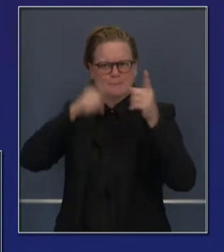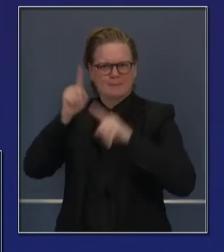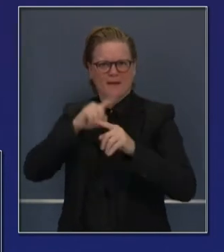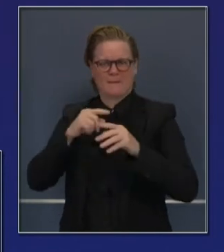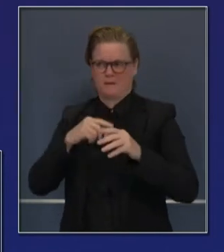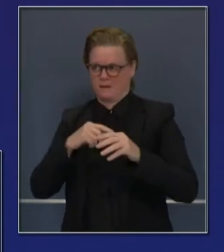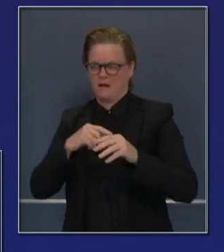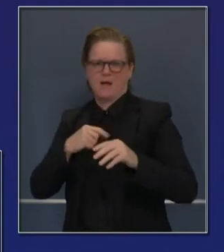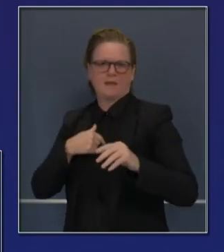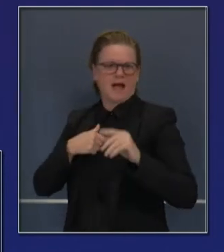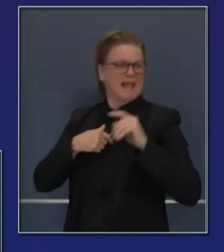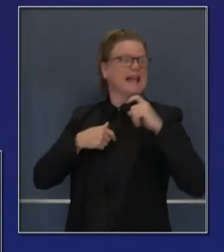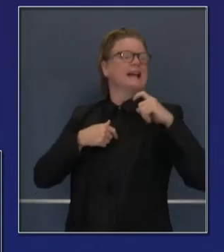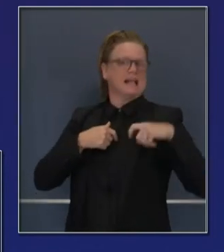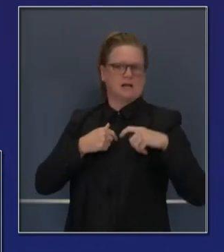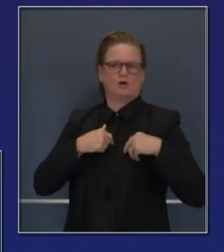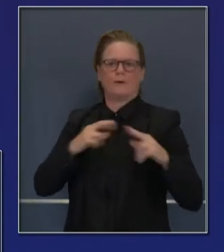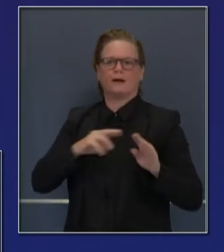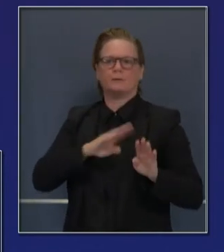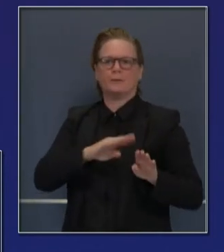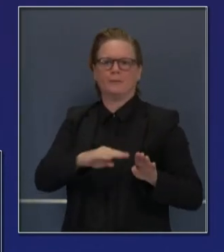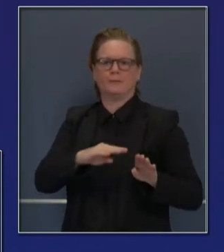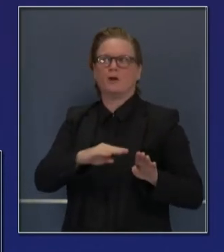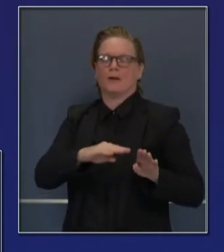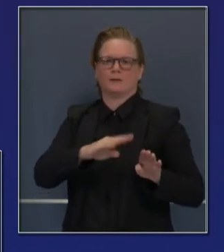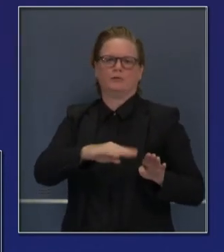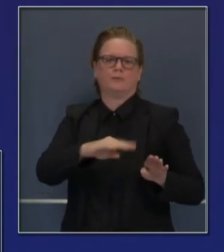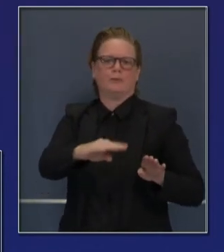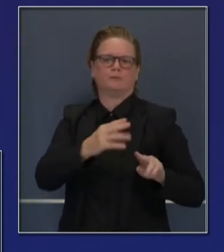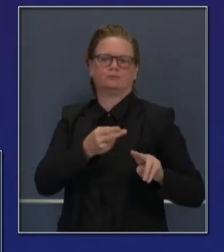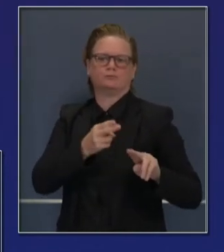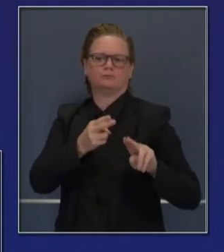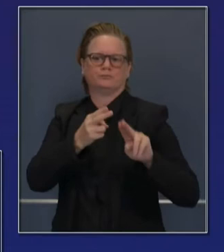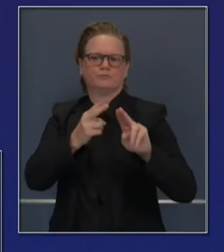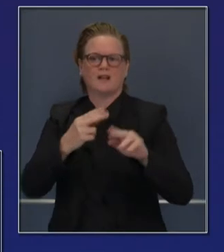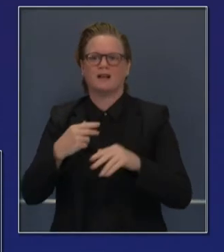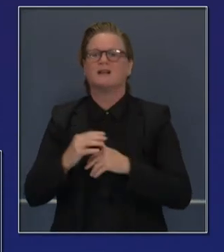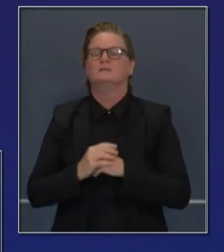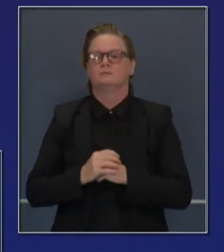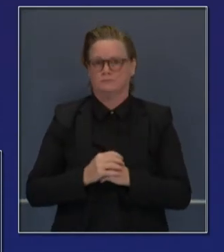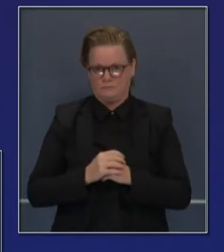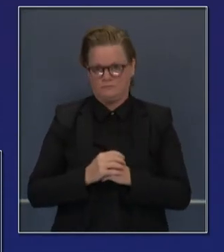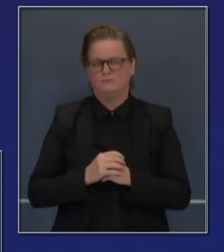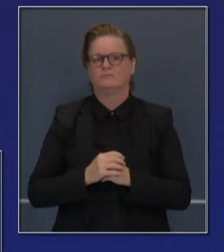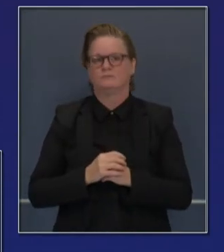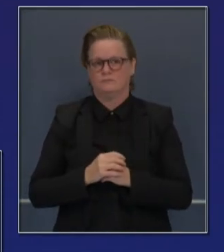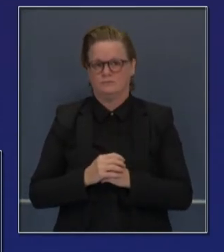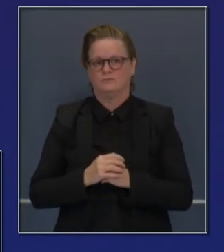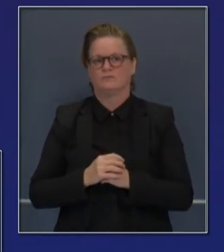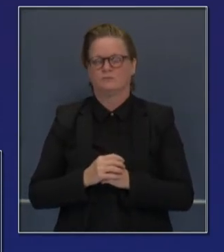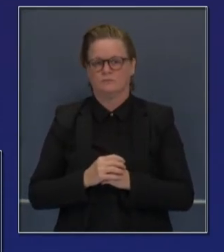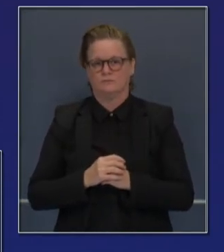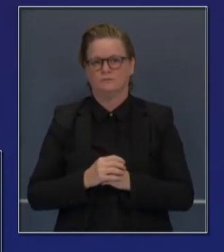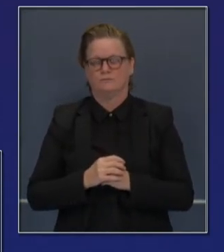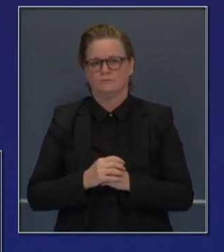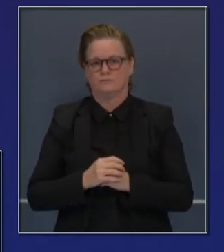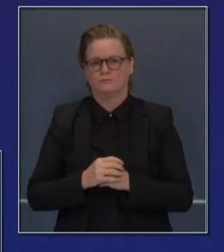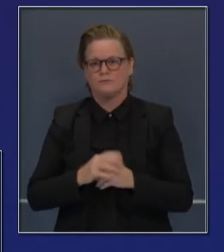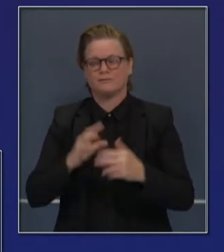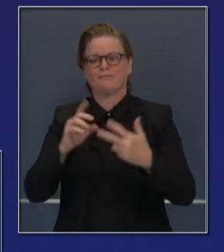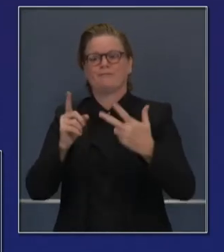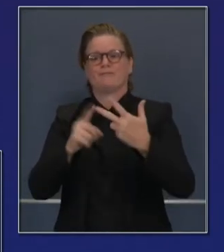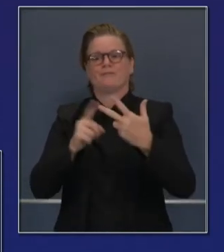need to be accessing these sites. I'll remind you, if we need to access our PPE inventory, again, over half a